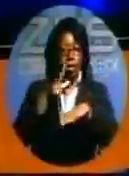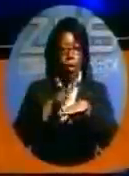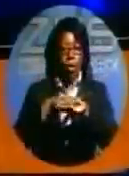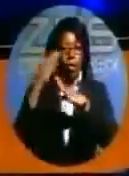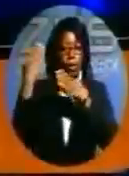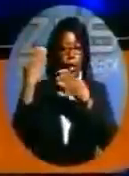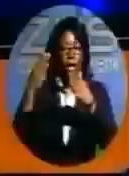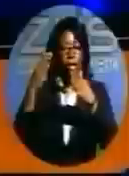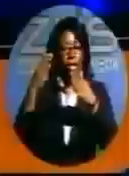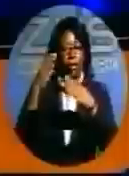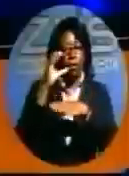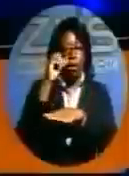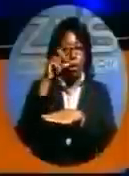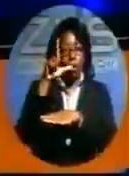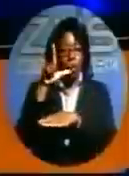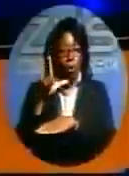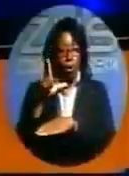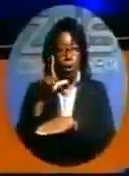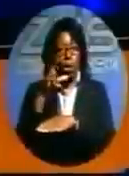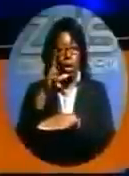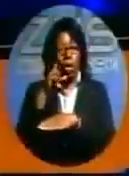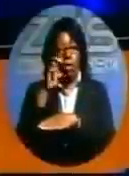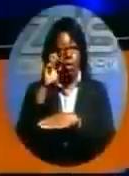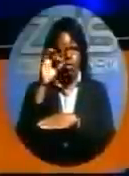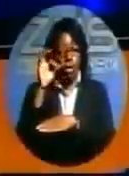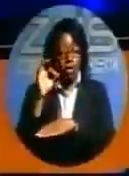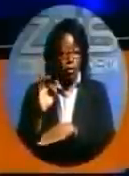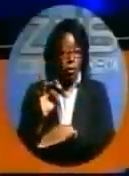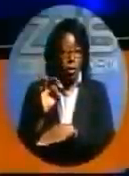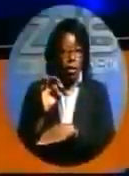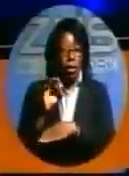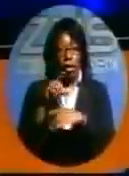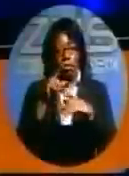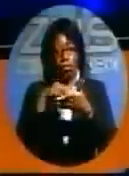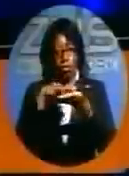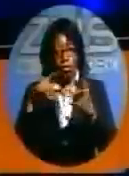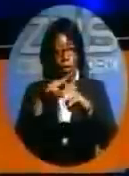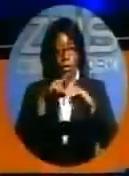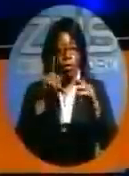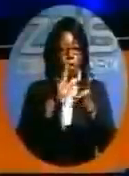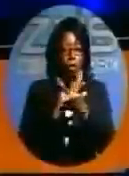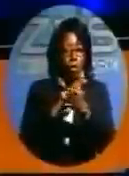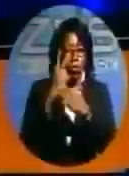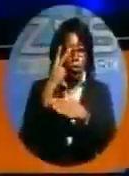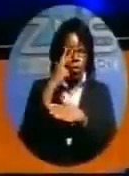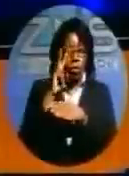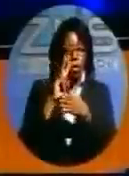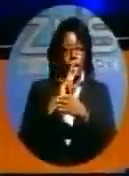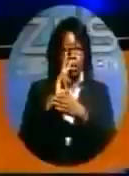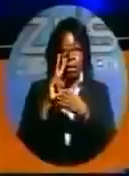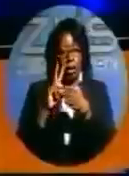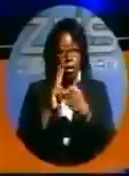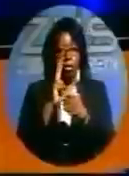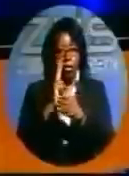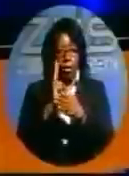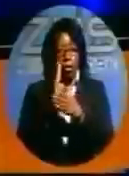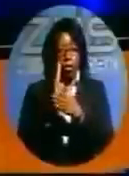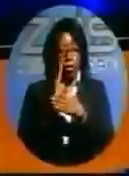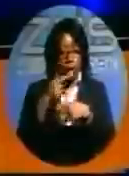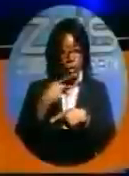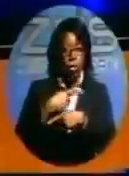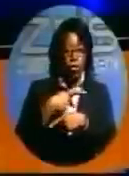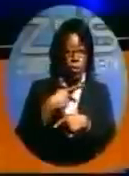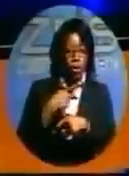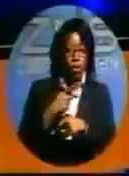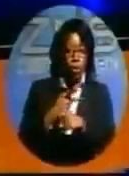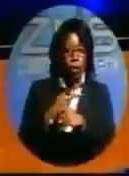Reefs. Over the past 10 years, students from various schools on New Providence have been viewing the locally produced film at the Atlantis Resort. The film